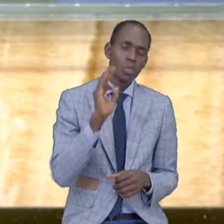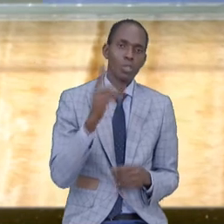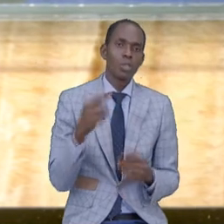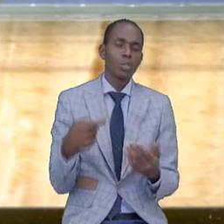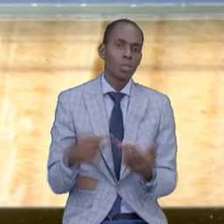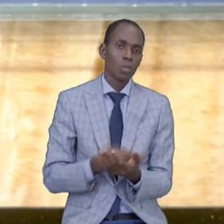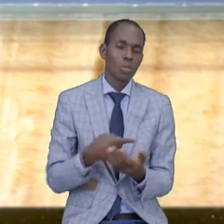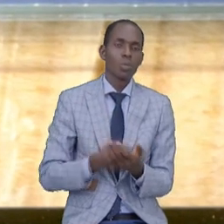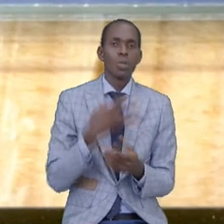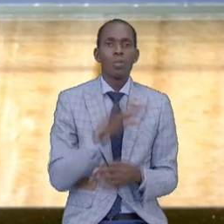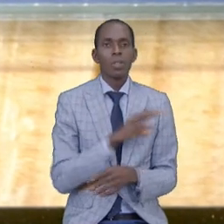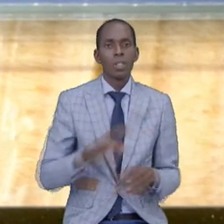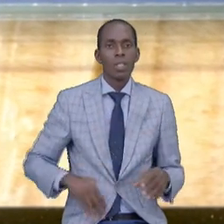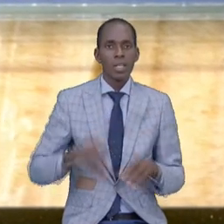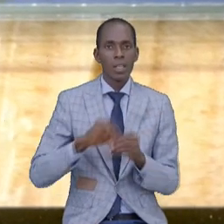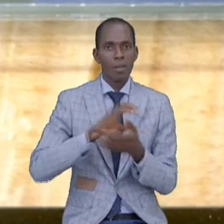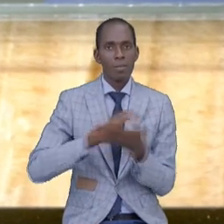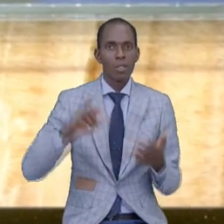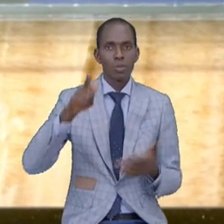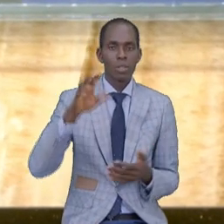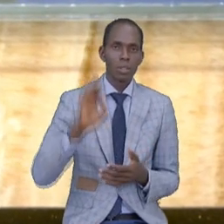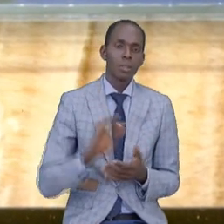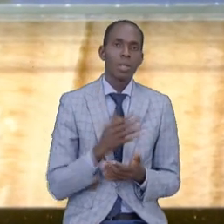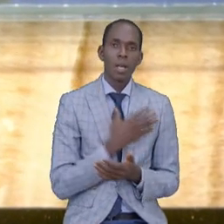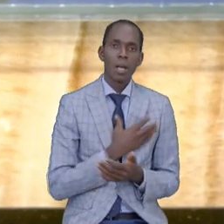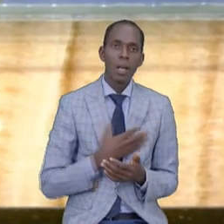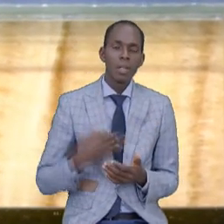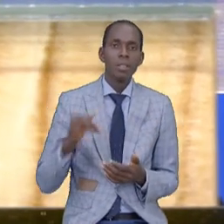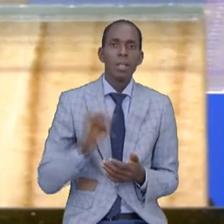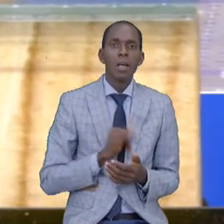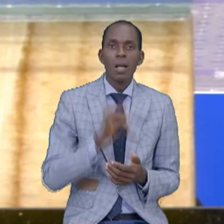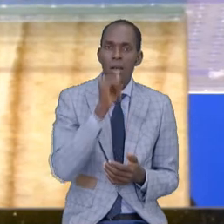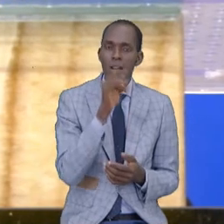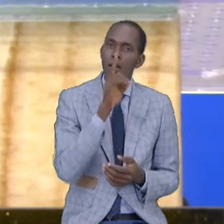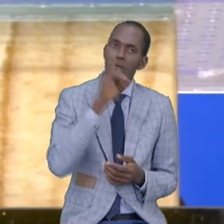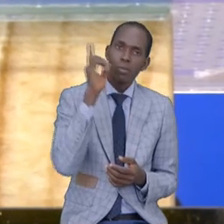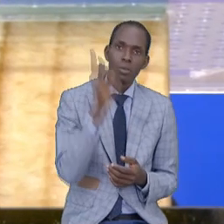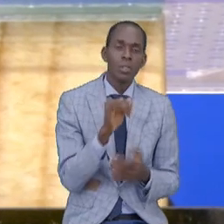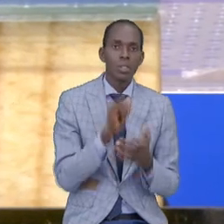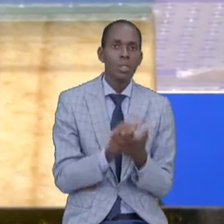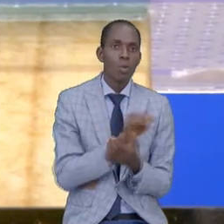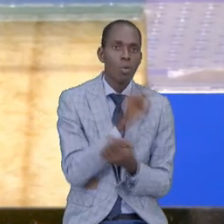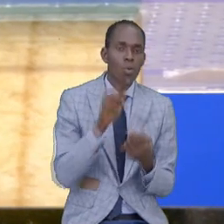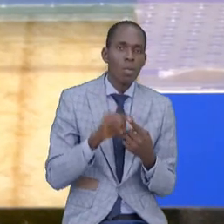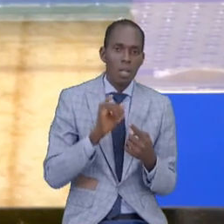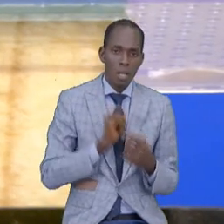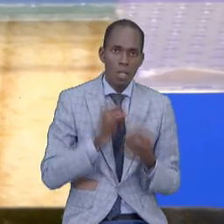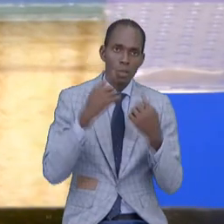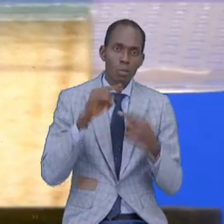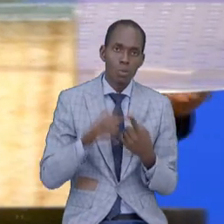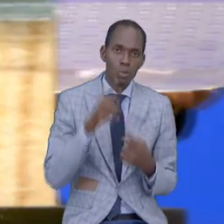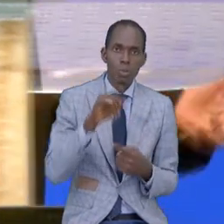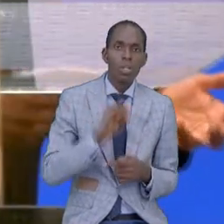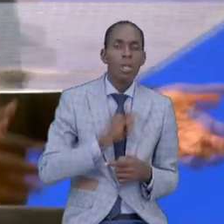29. In verse 29, and I am sure that when I come to you, I will not